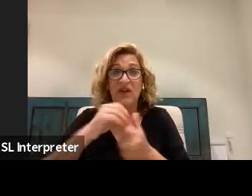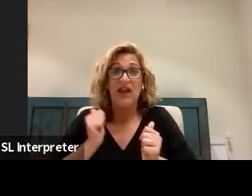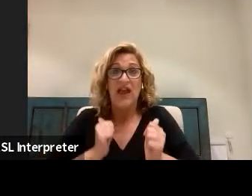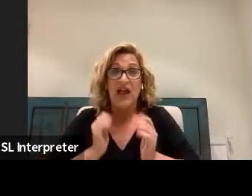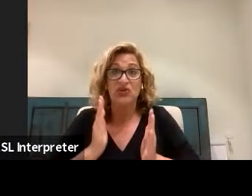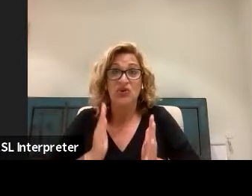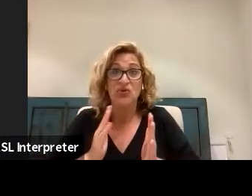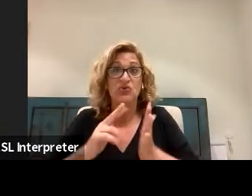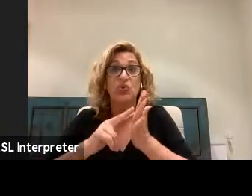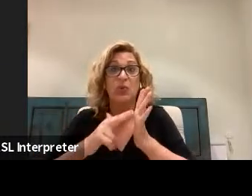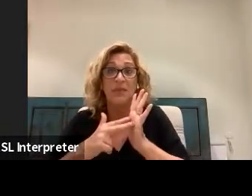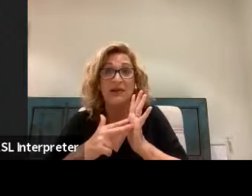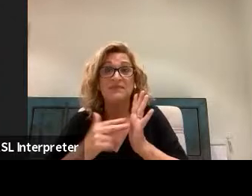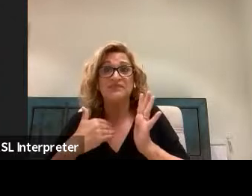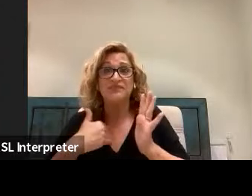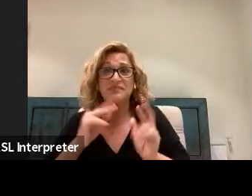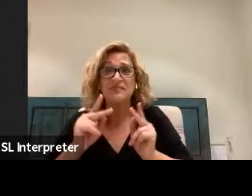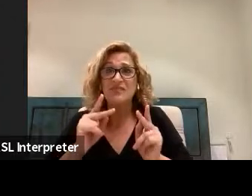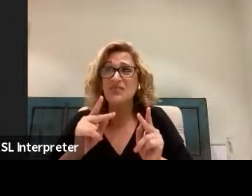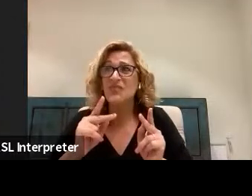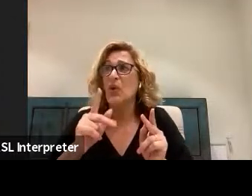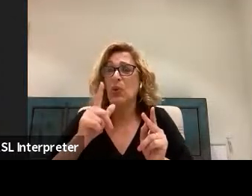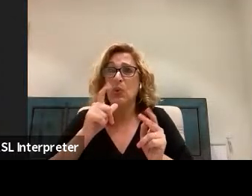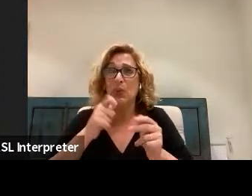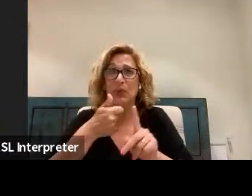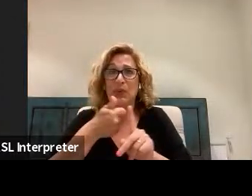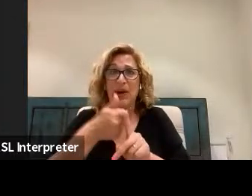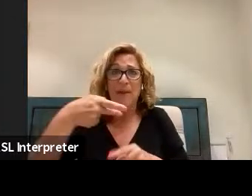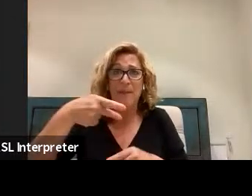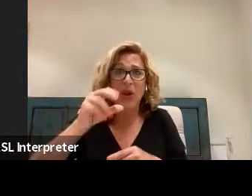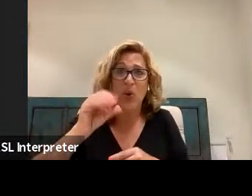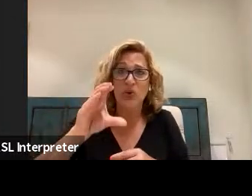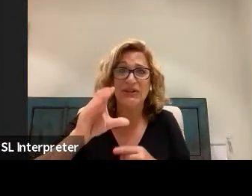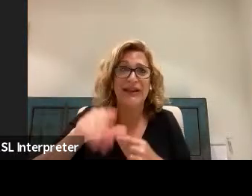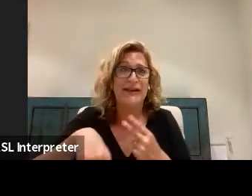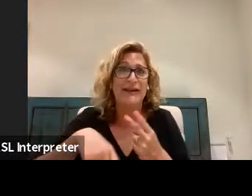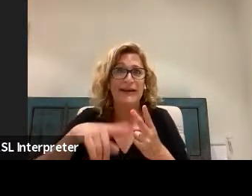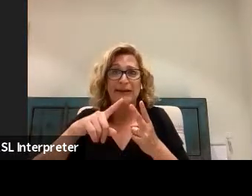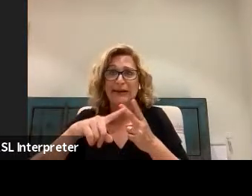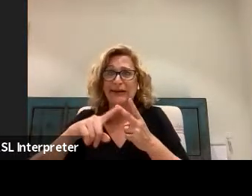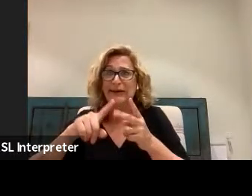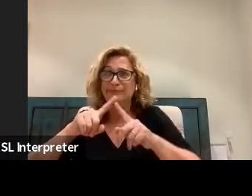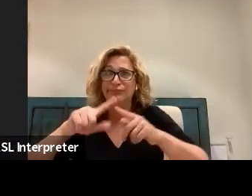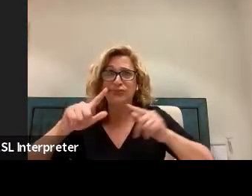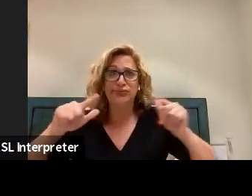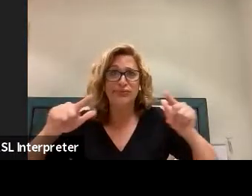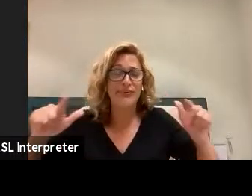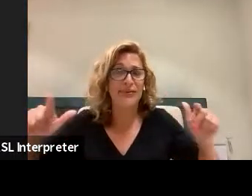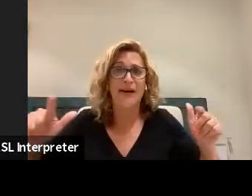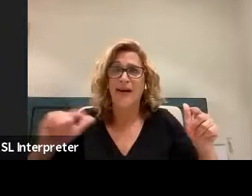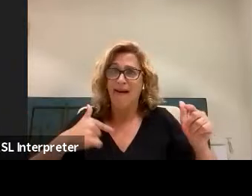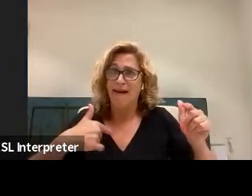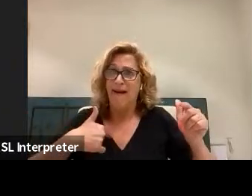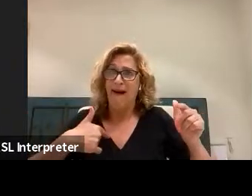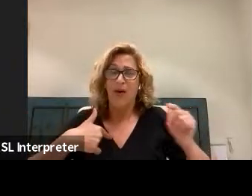folks of color across the board, and I was the